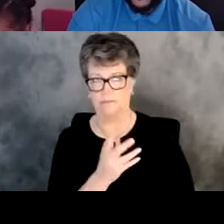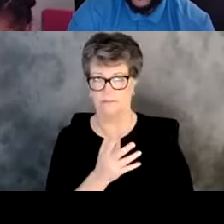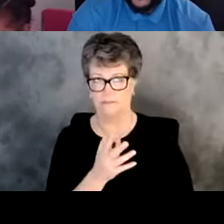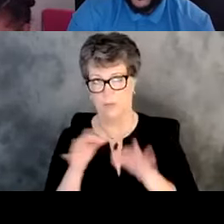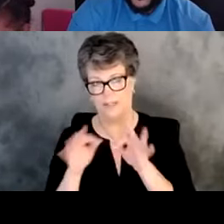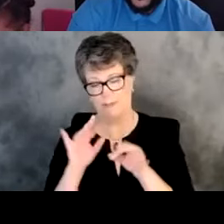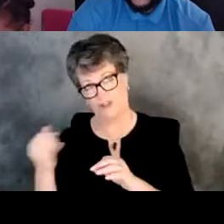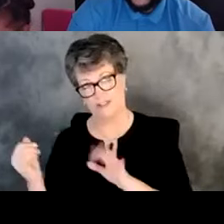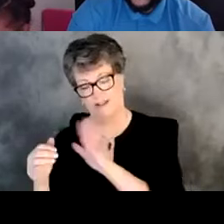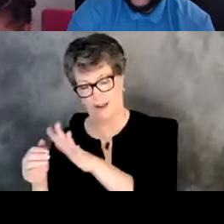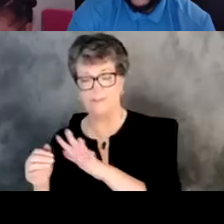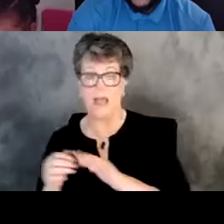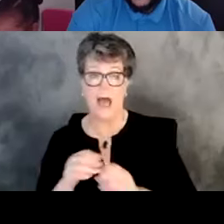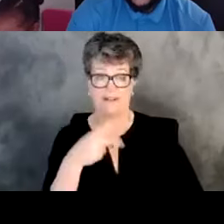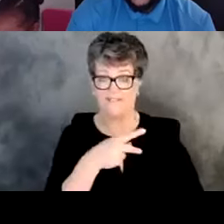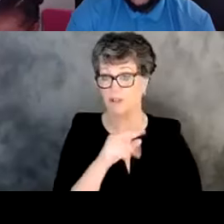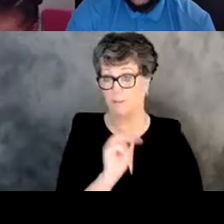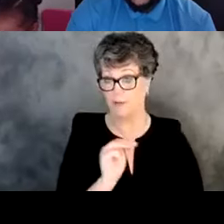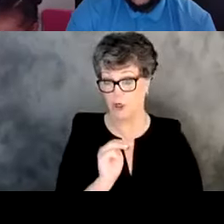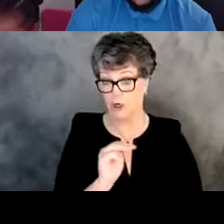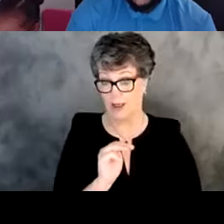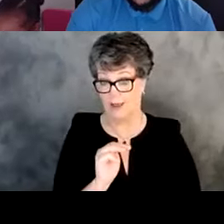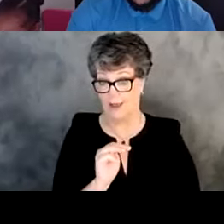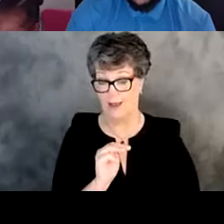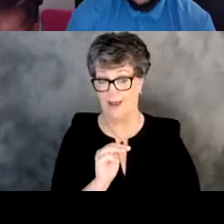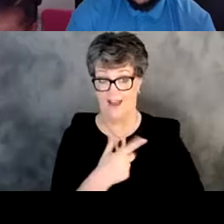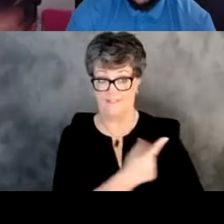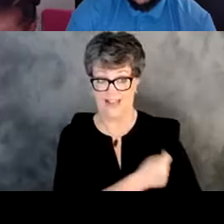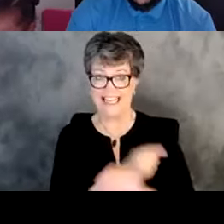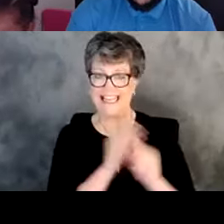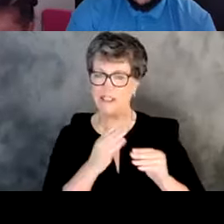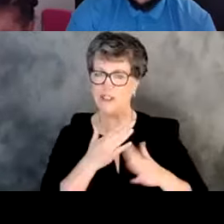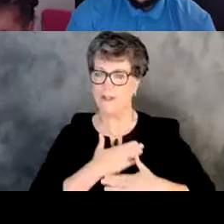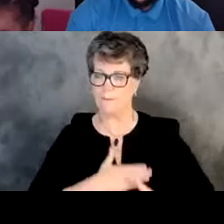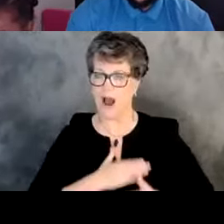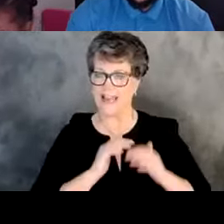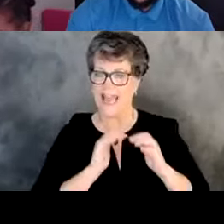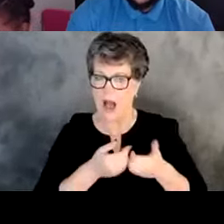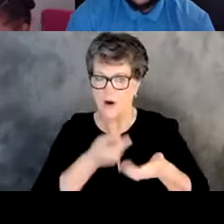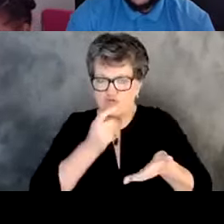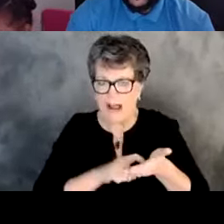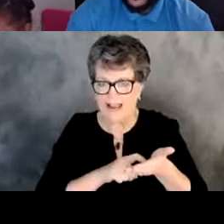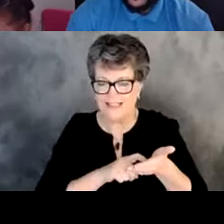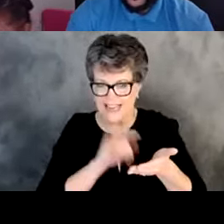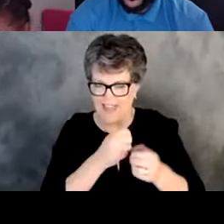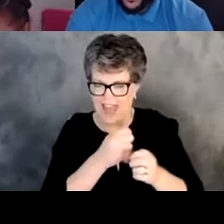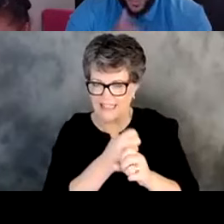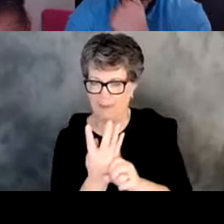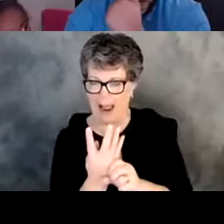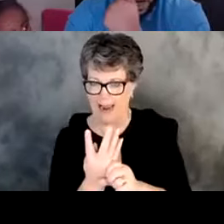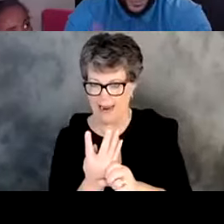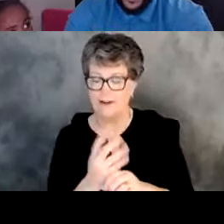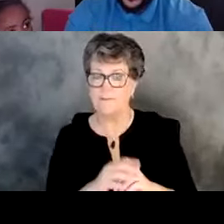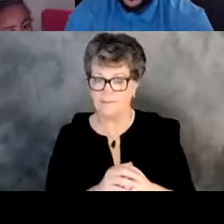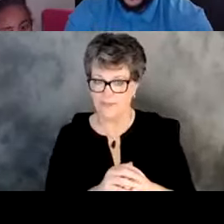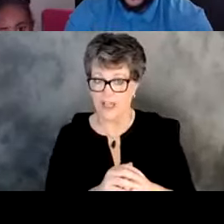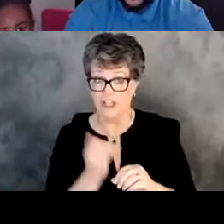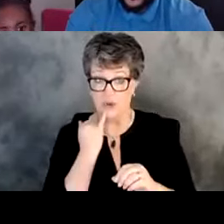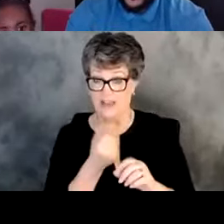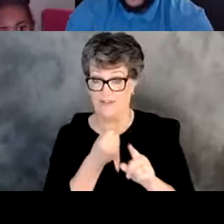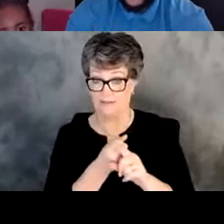with Johnson & Johnson, but Pfizer and Moderna do this directly is they teach your body how to recognize that spike protein. So if it comes